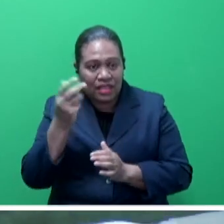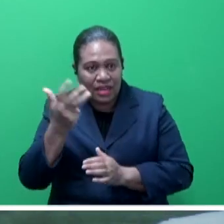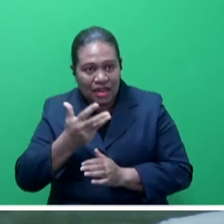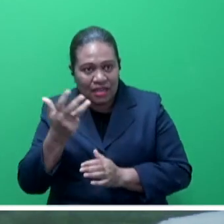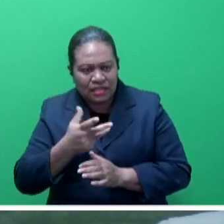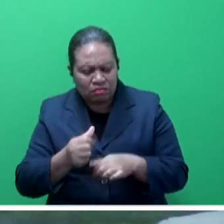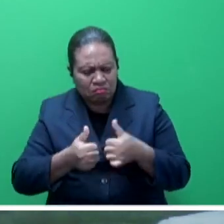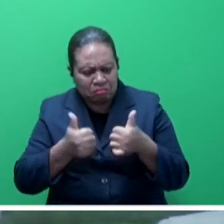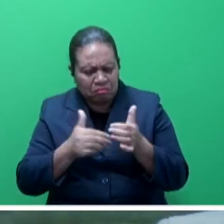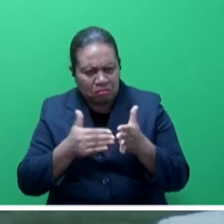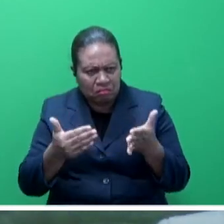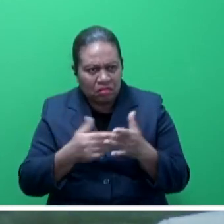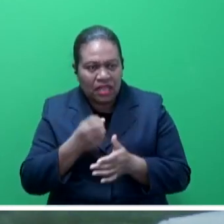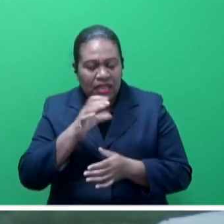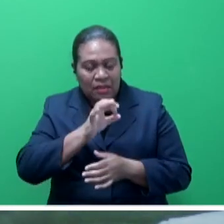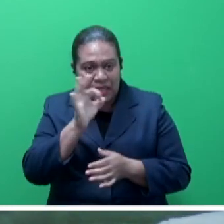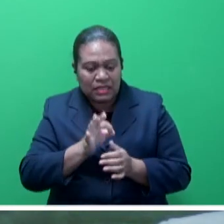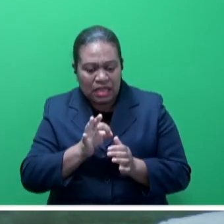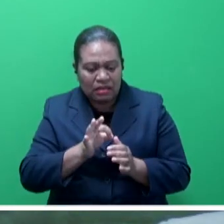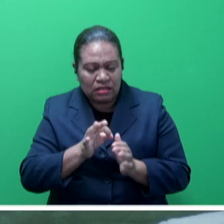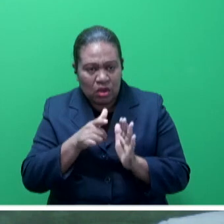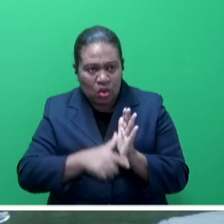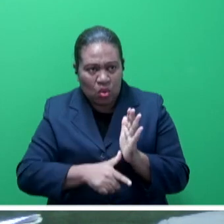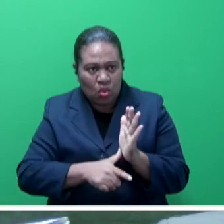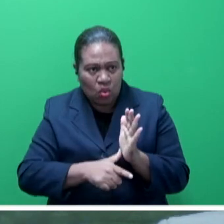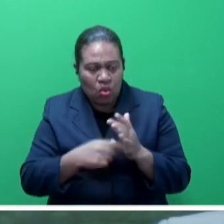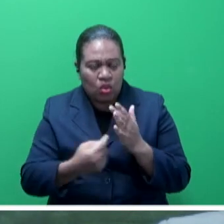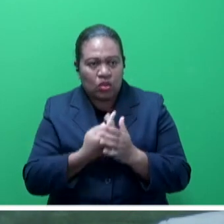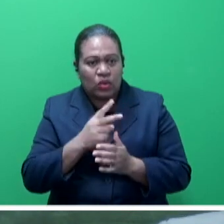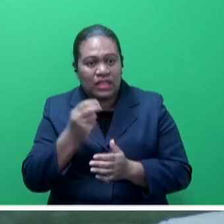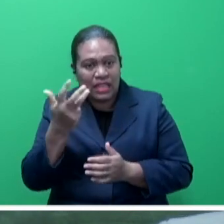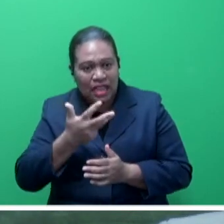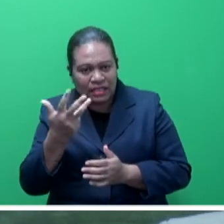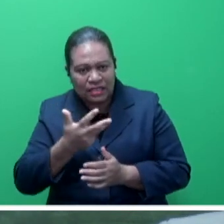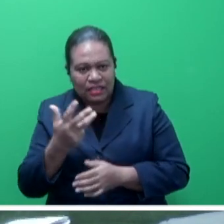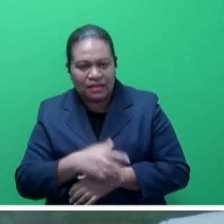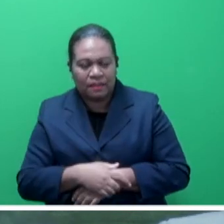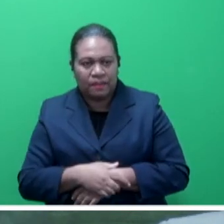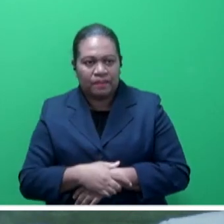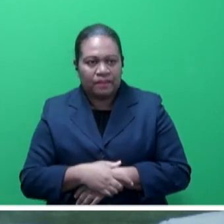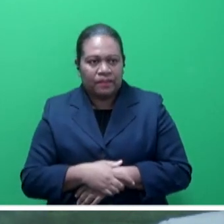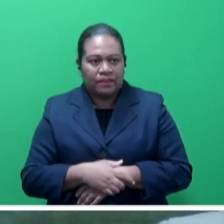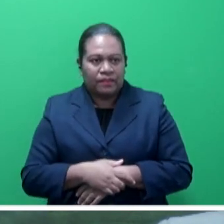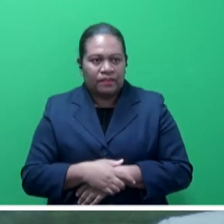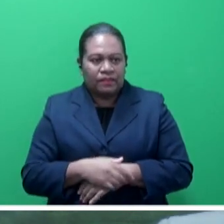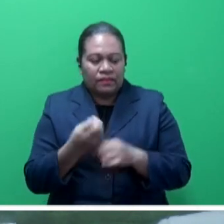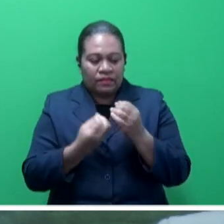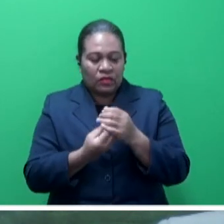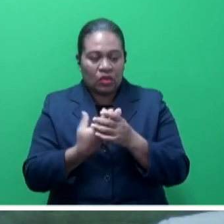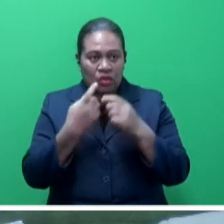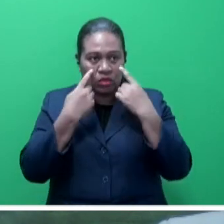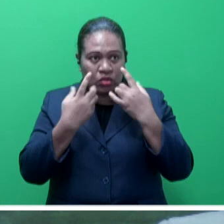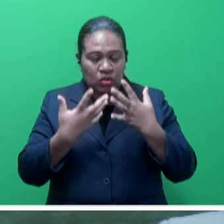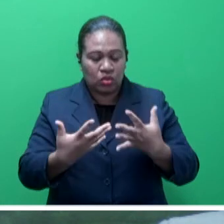pretty good. If you're 10% lower, only 10% lower than 2019 numbers. Still a significant growth for us, given